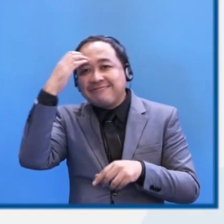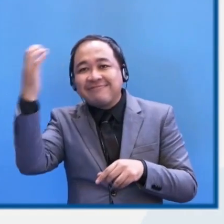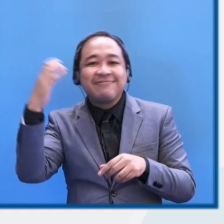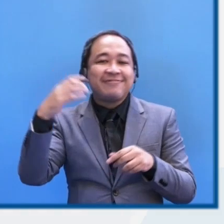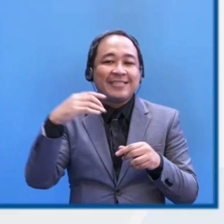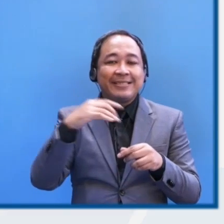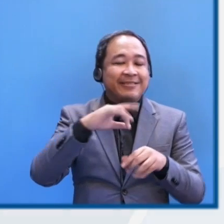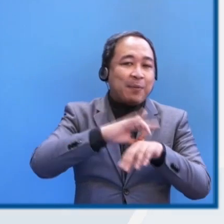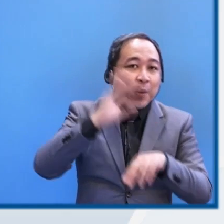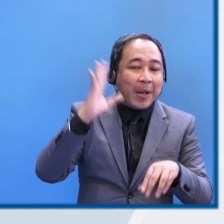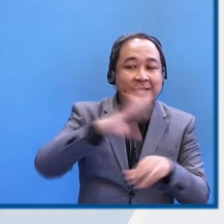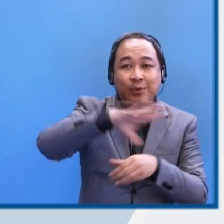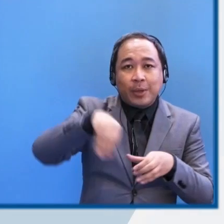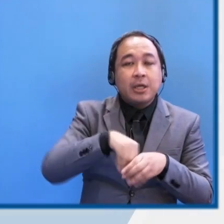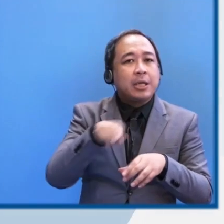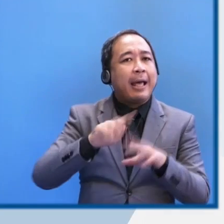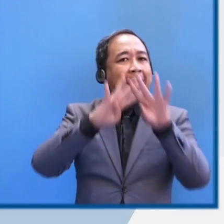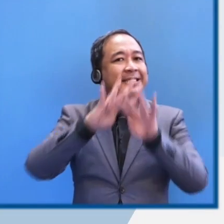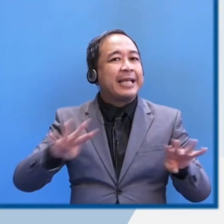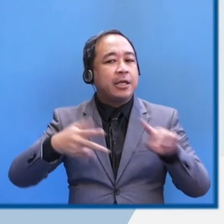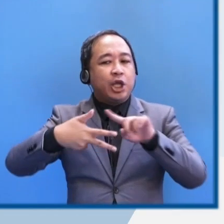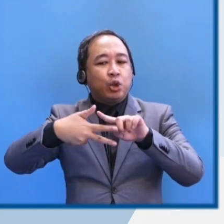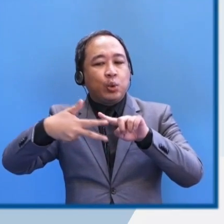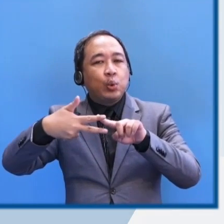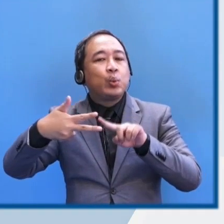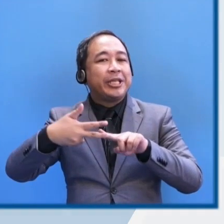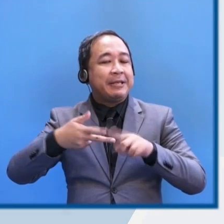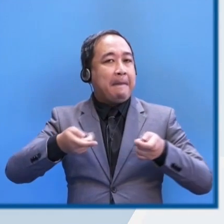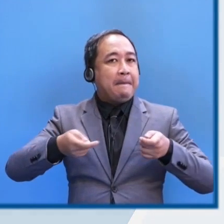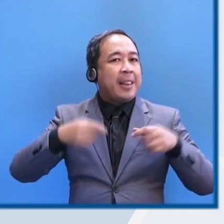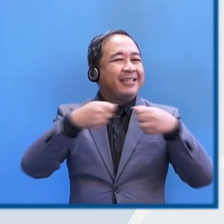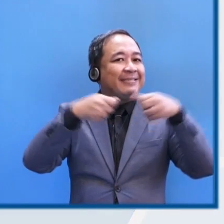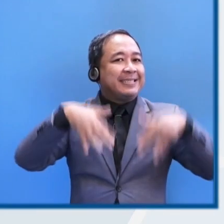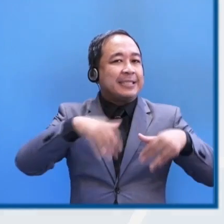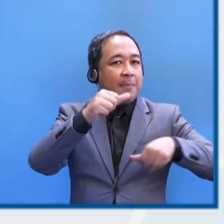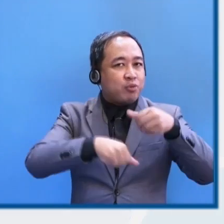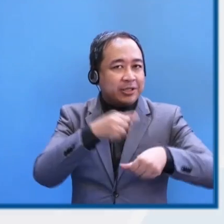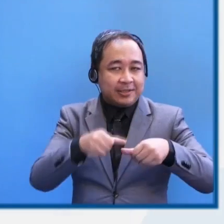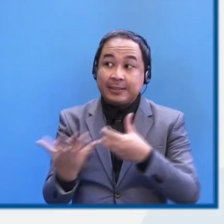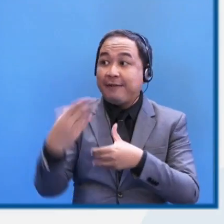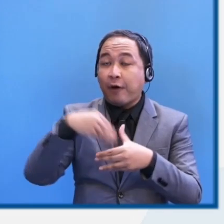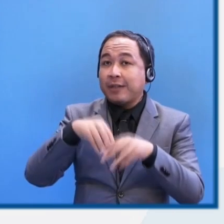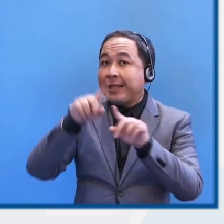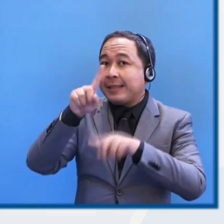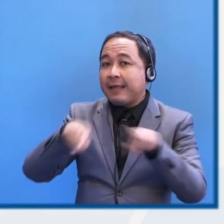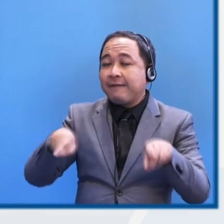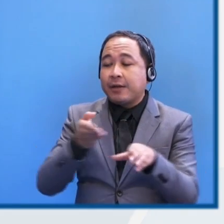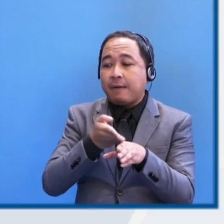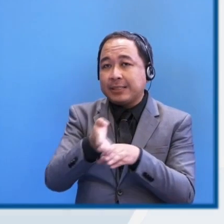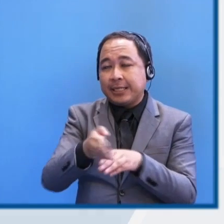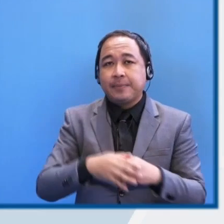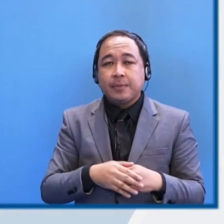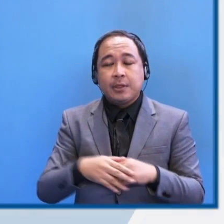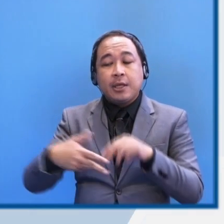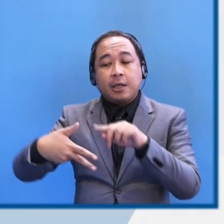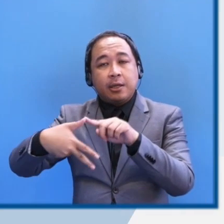established 3 cross-sectoral mechanisms to improve synergy and collaboration among different sectors. These are the